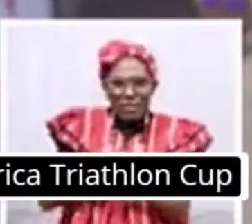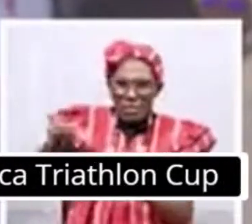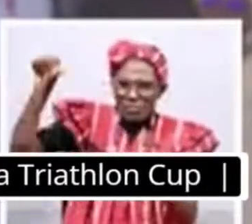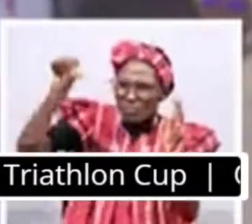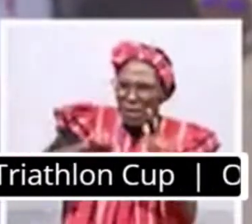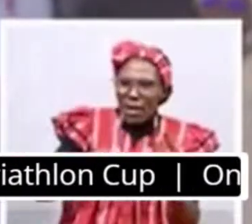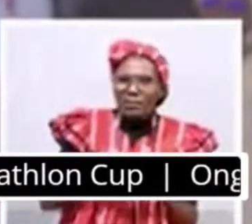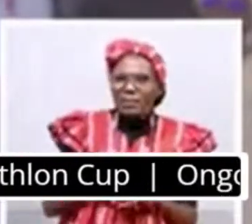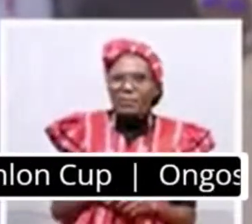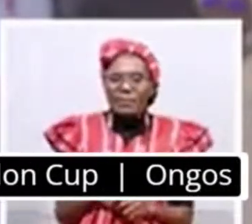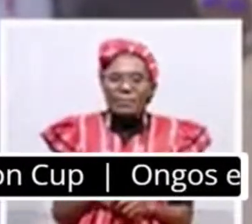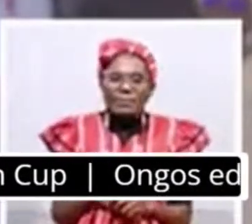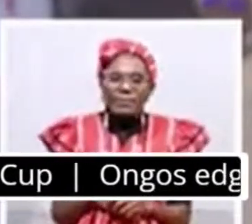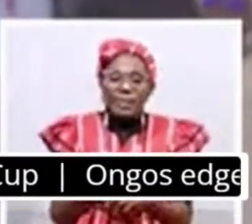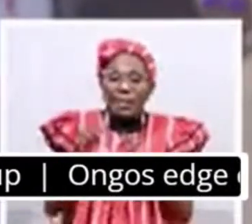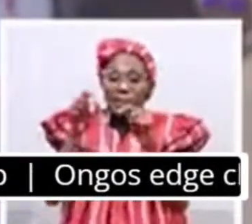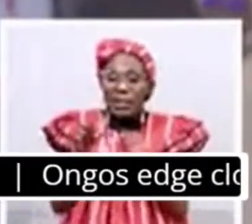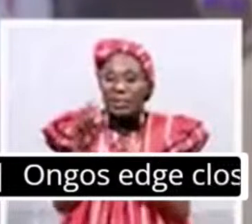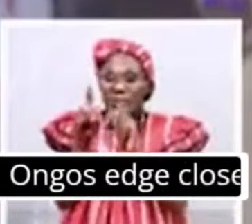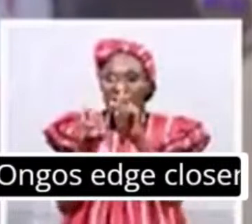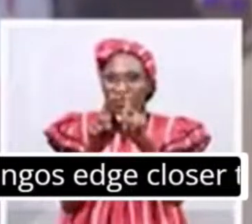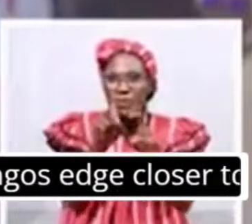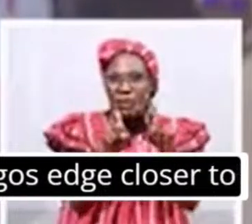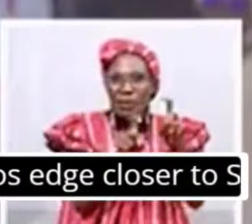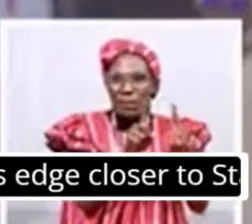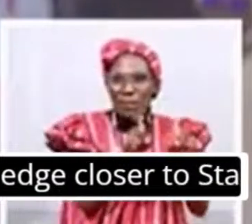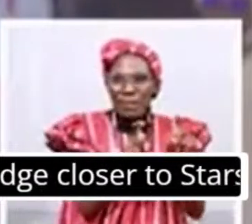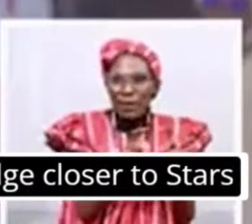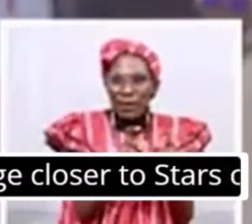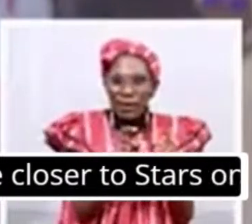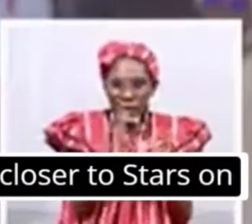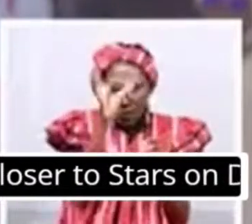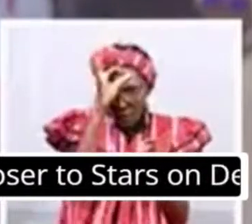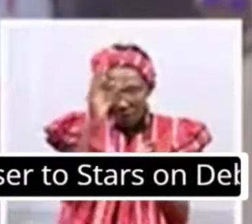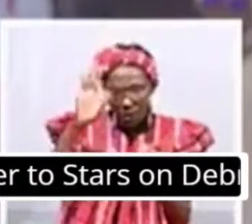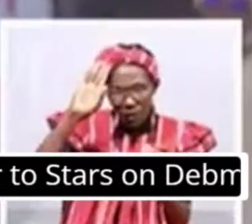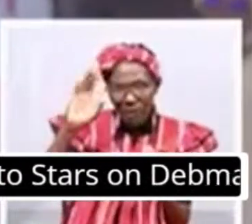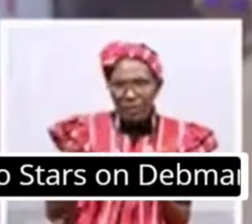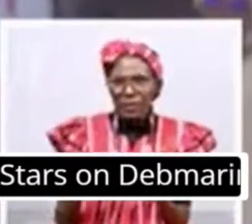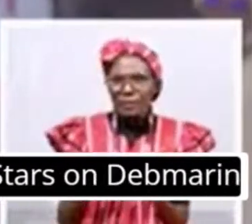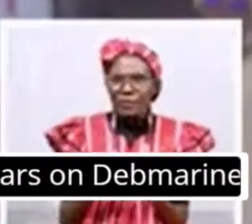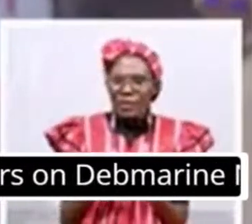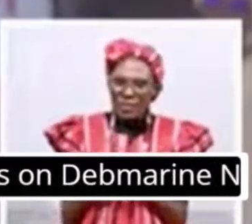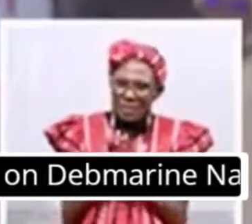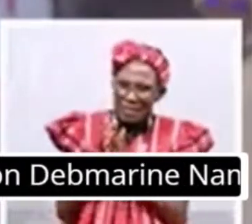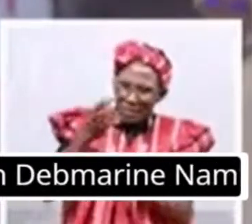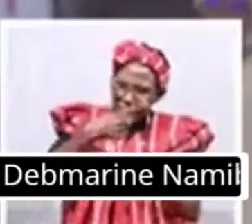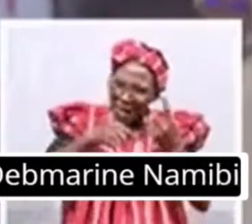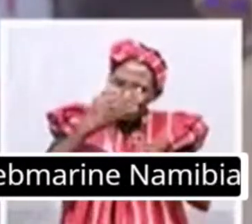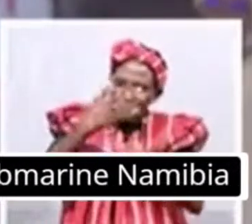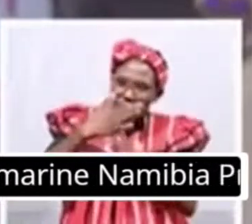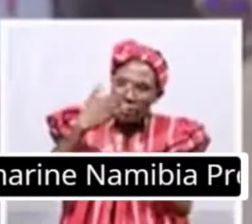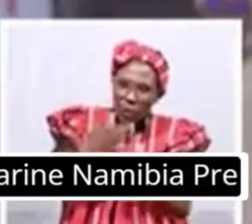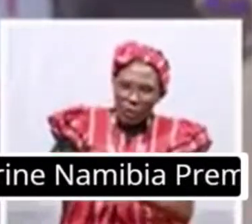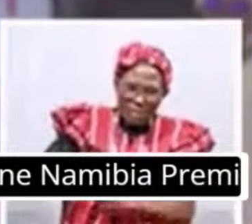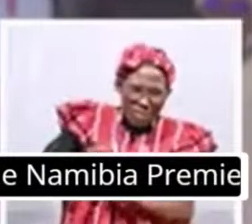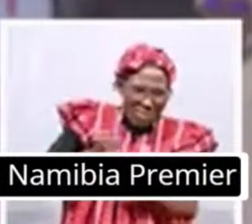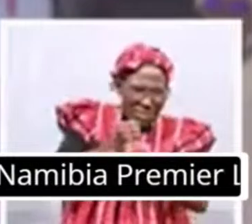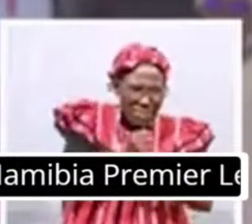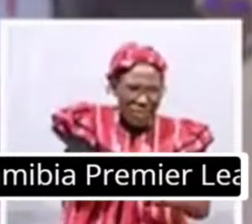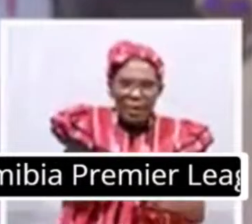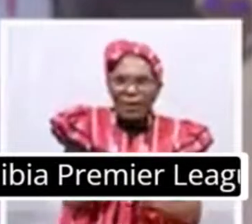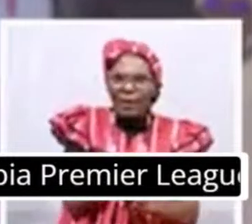In this regard, I call upon our security cluster to redouble their effort to